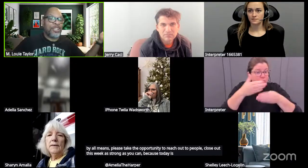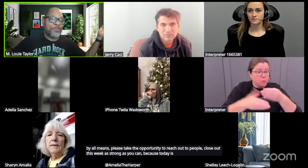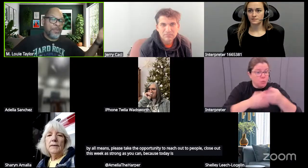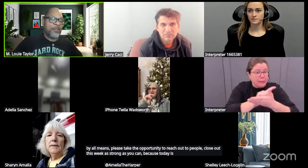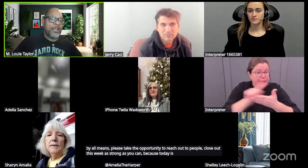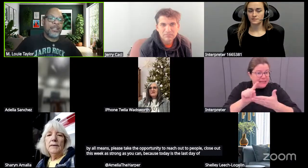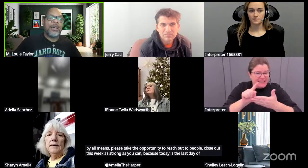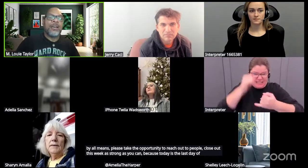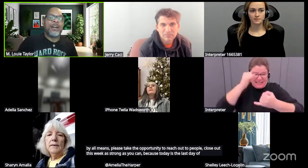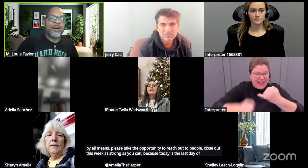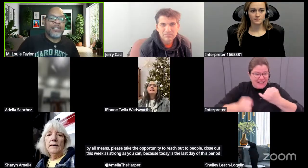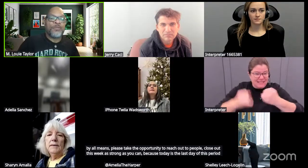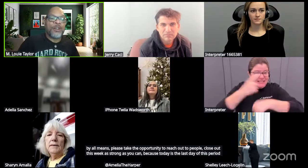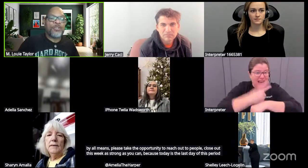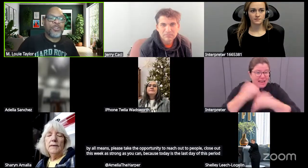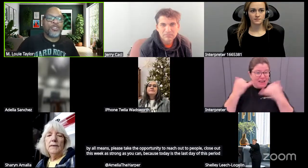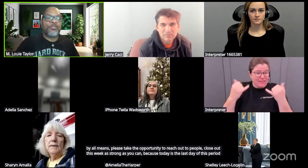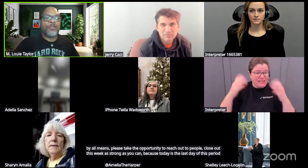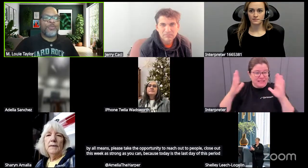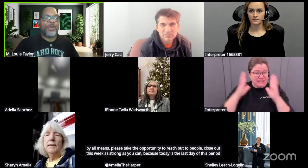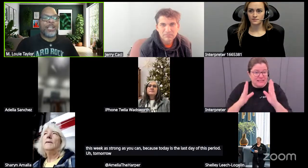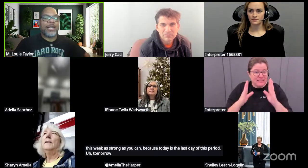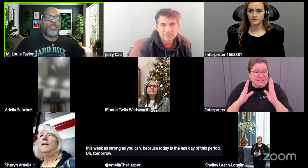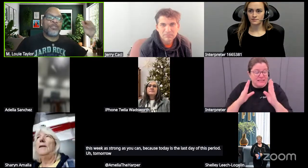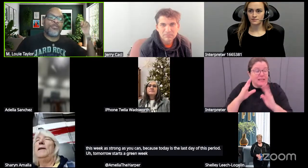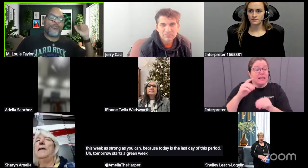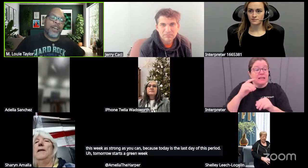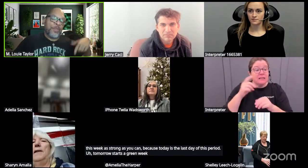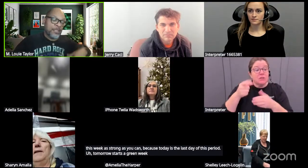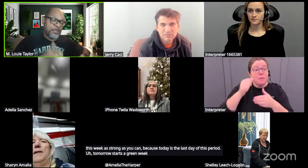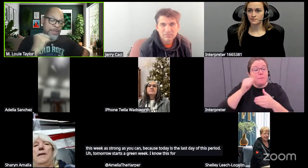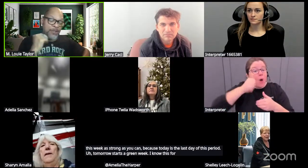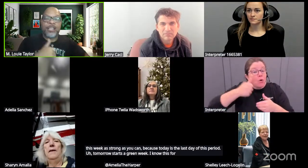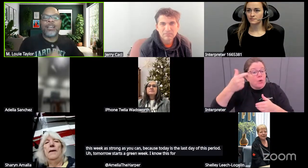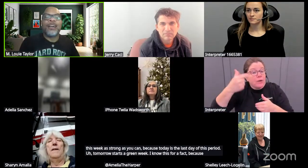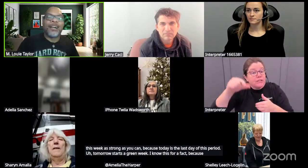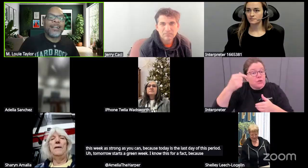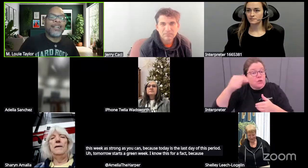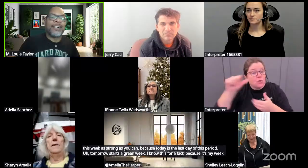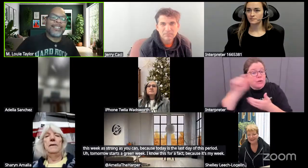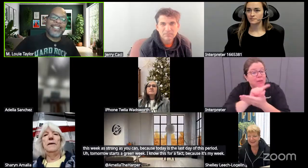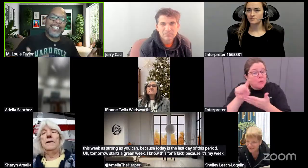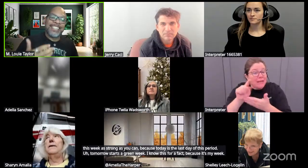of this period. Tomorrow starts a green week. I know this for a fact because it's my week.